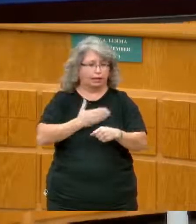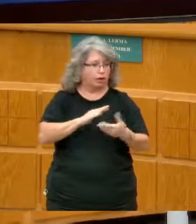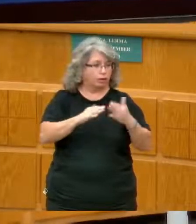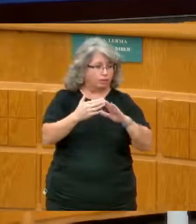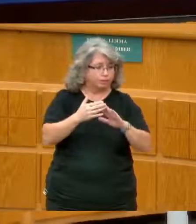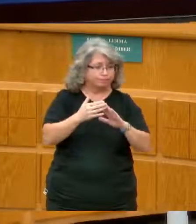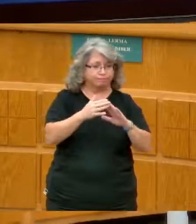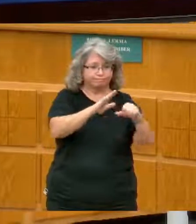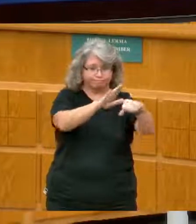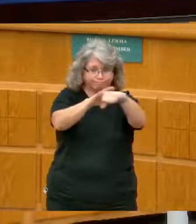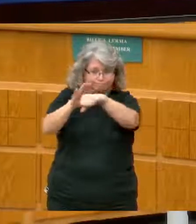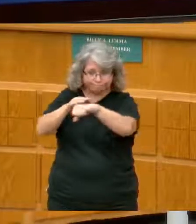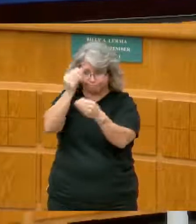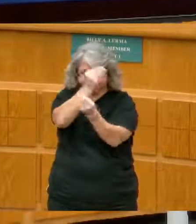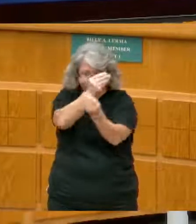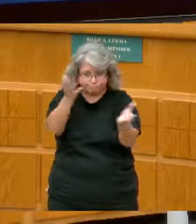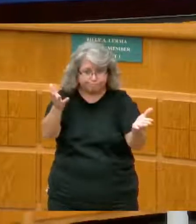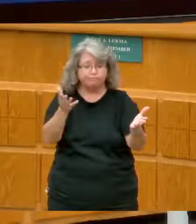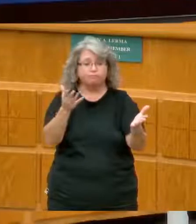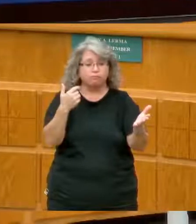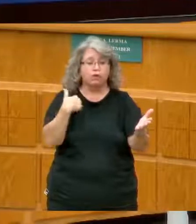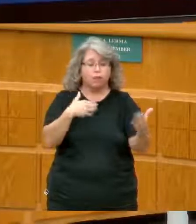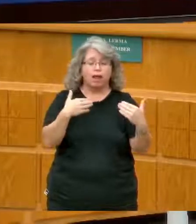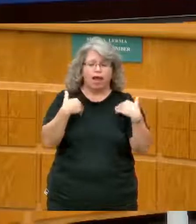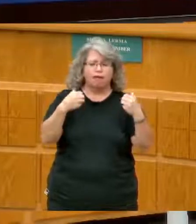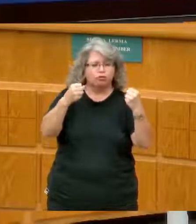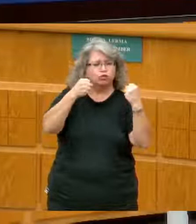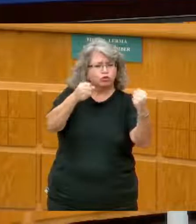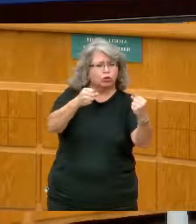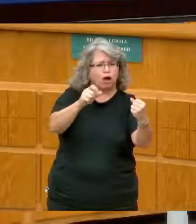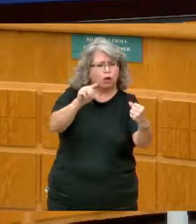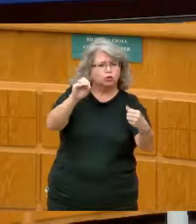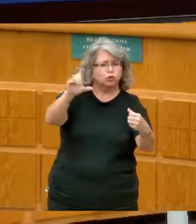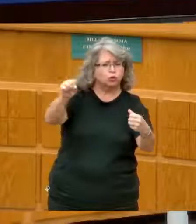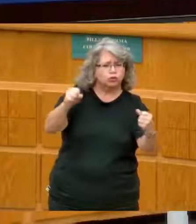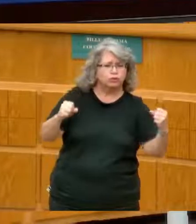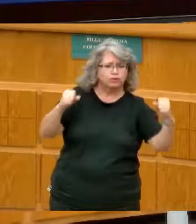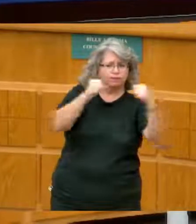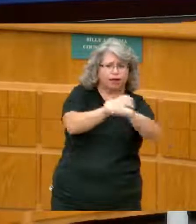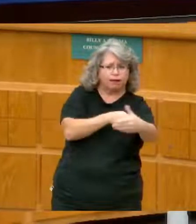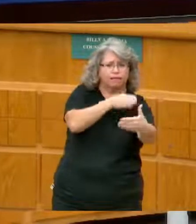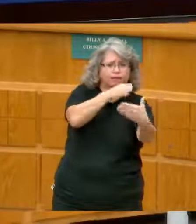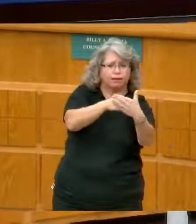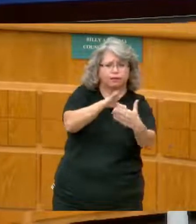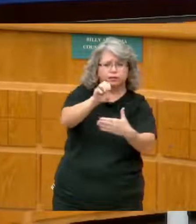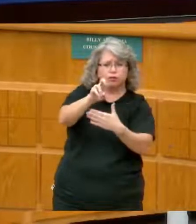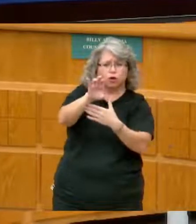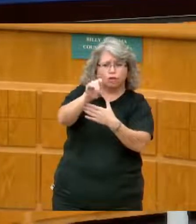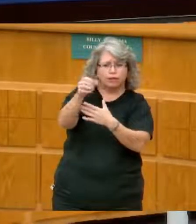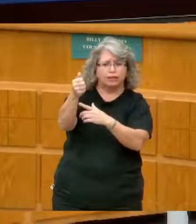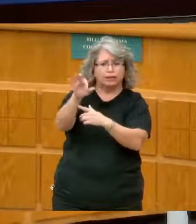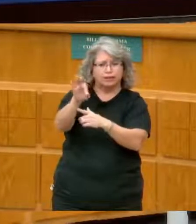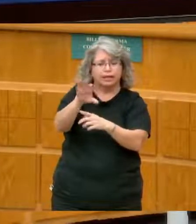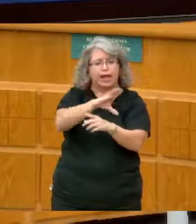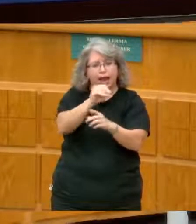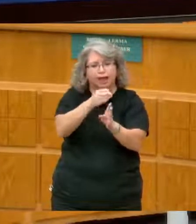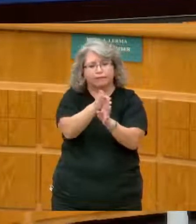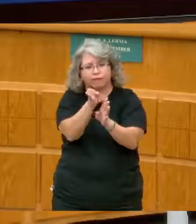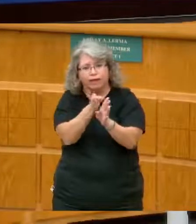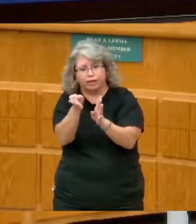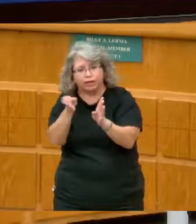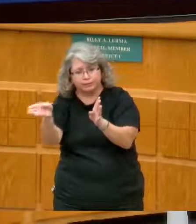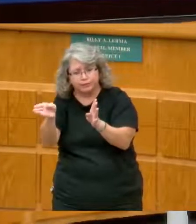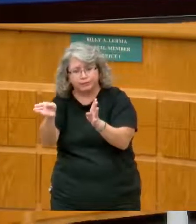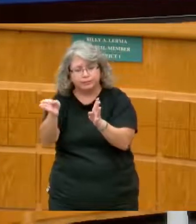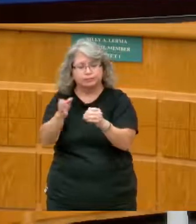and viewers today that we have powerful tools to fight against COVID-19 and its variants. We have tools such as testing